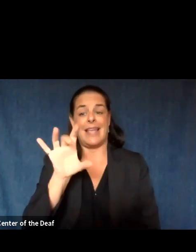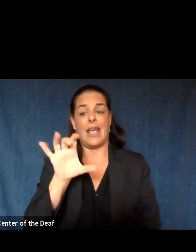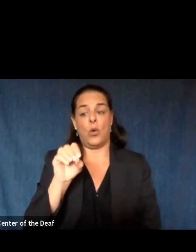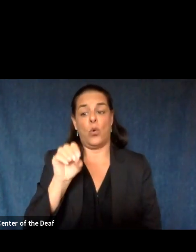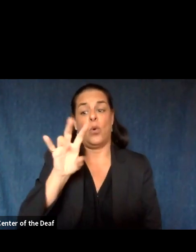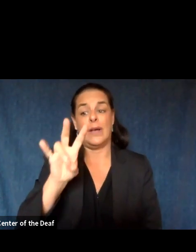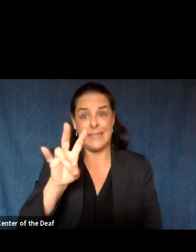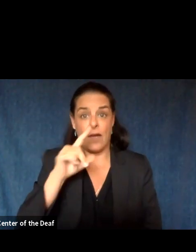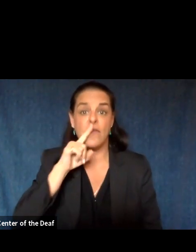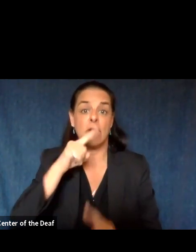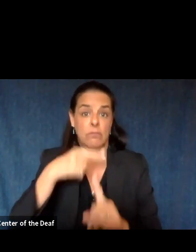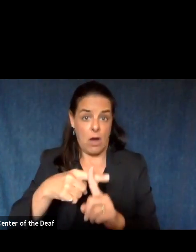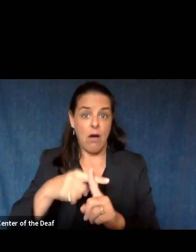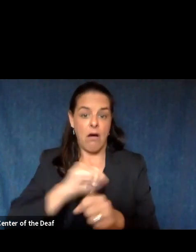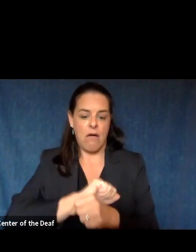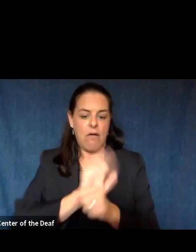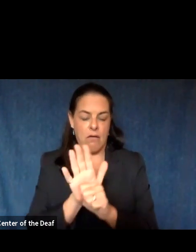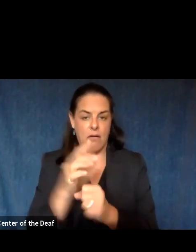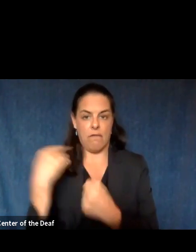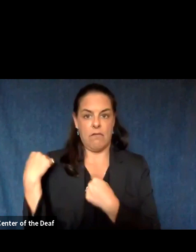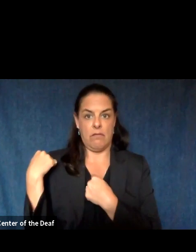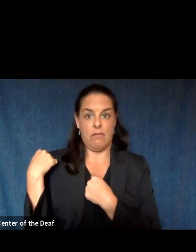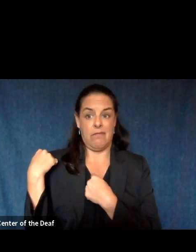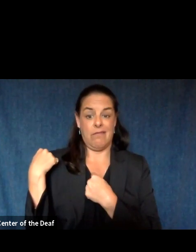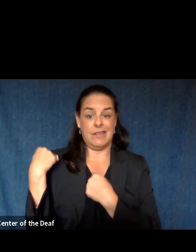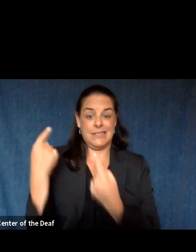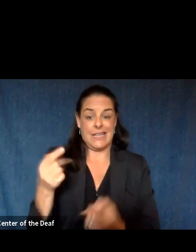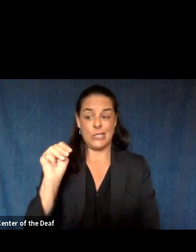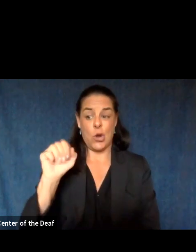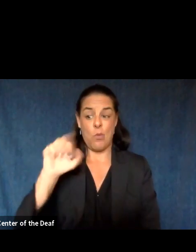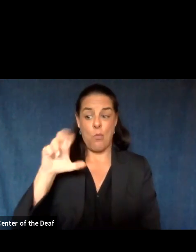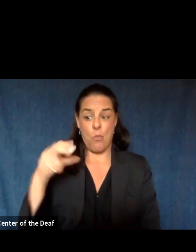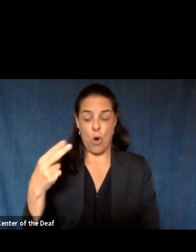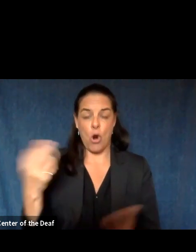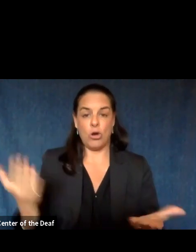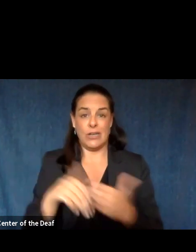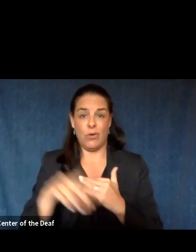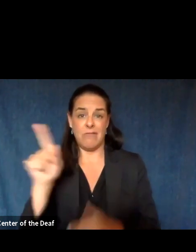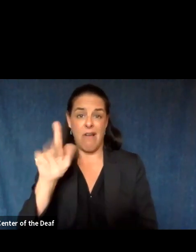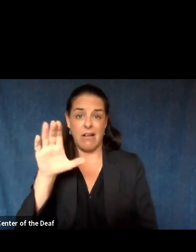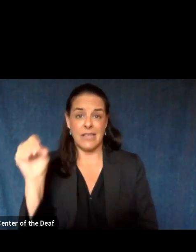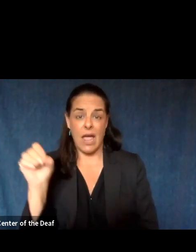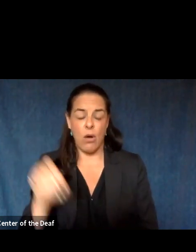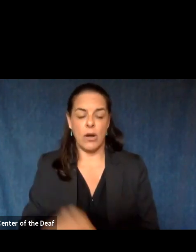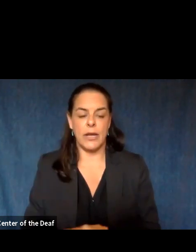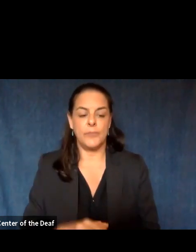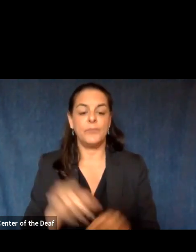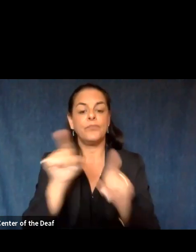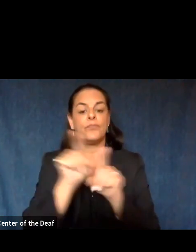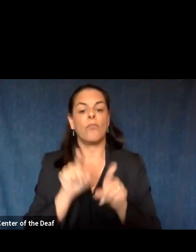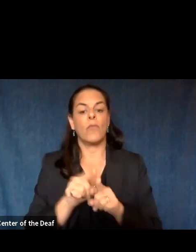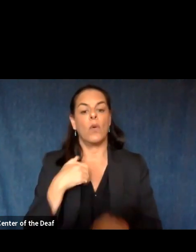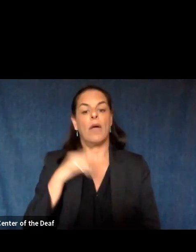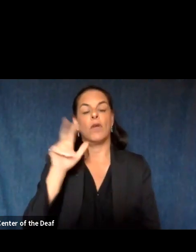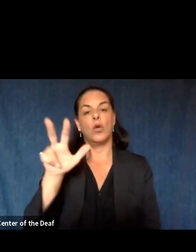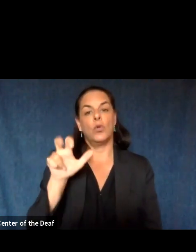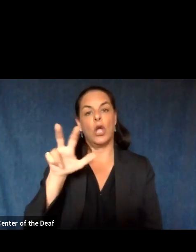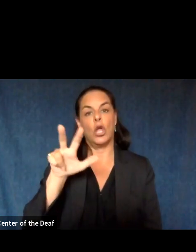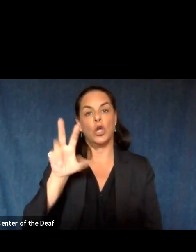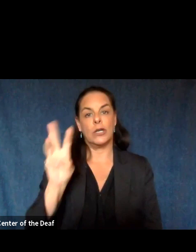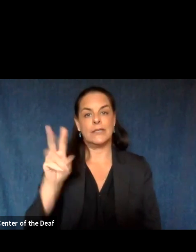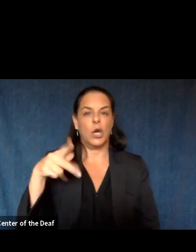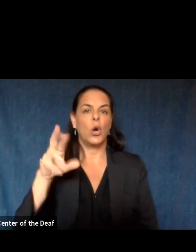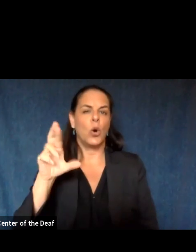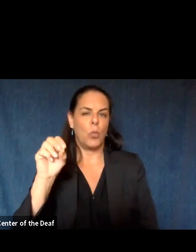8,807 confirmed cases of COVID-19 in Knox County since March. Additionally, we have 336